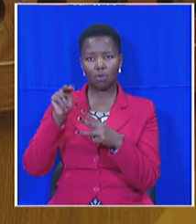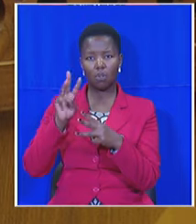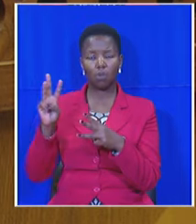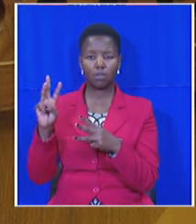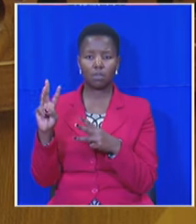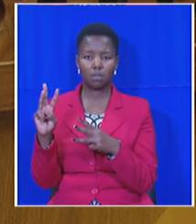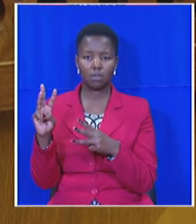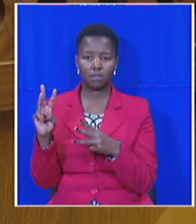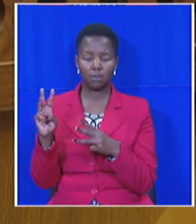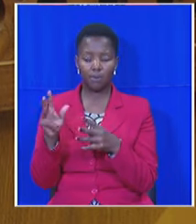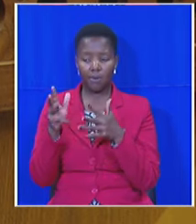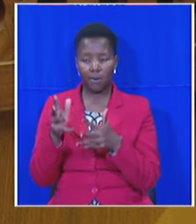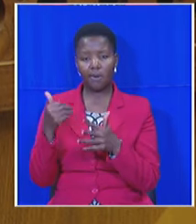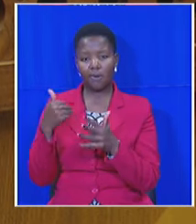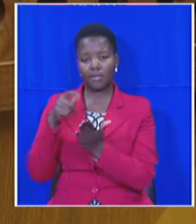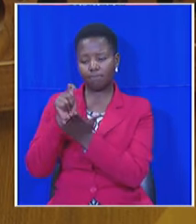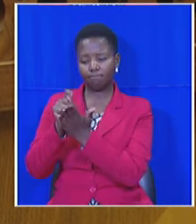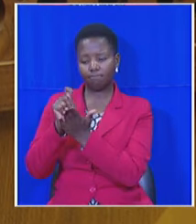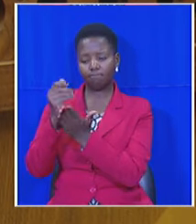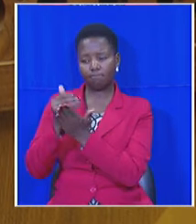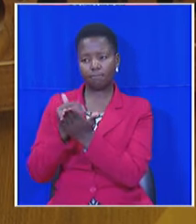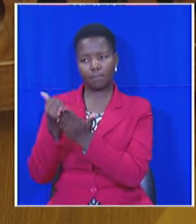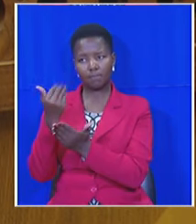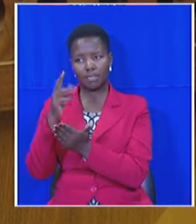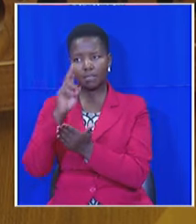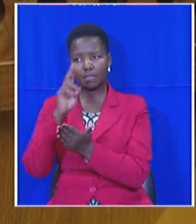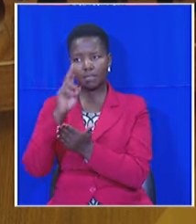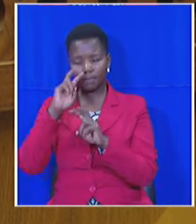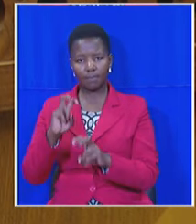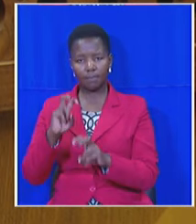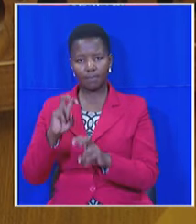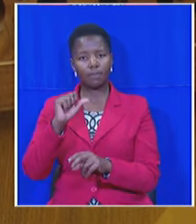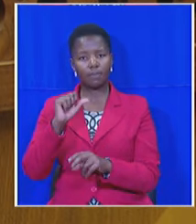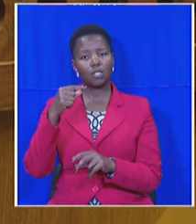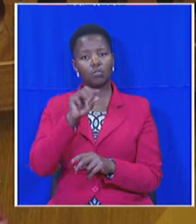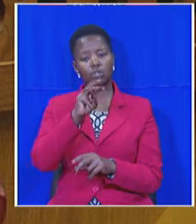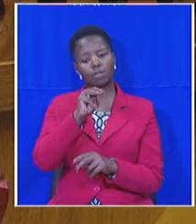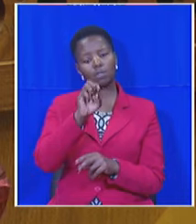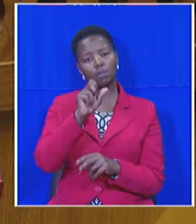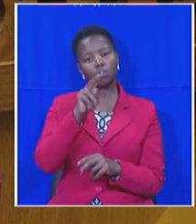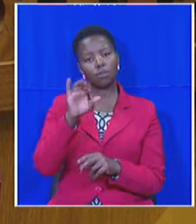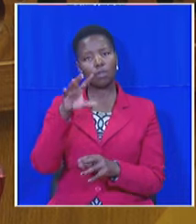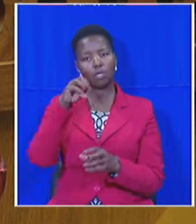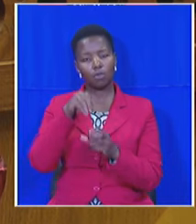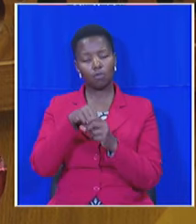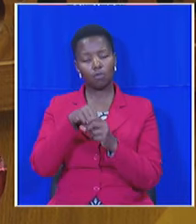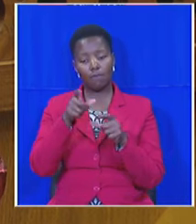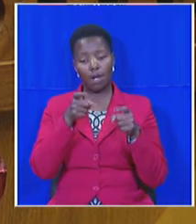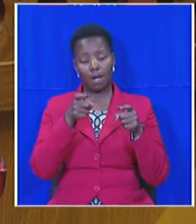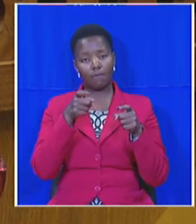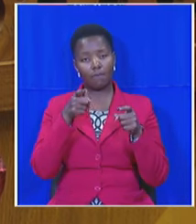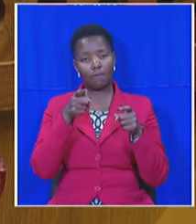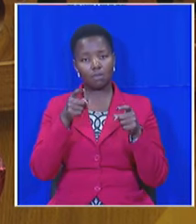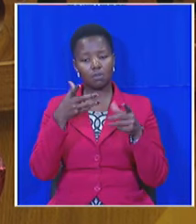Northwest. I petitioned the AG to investigate. AG Makwete decided to include medical waste governance in